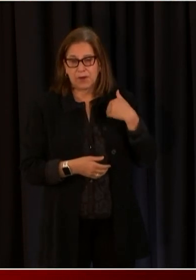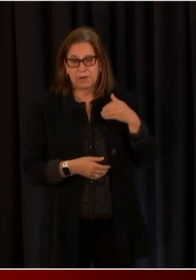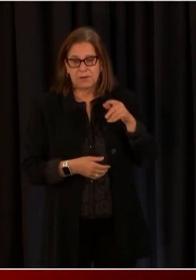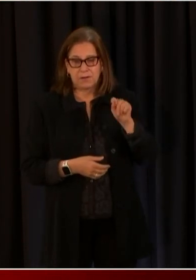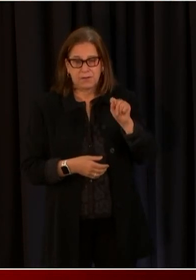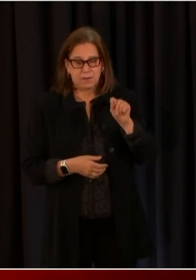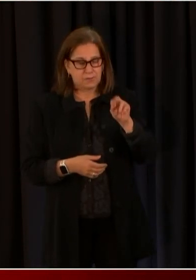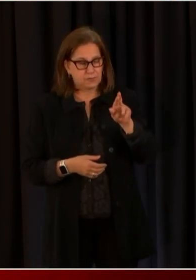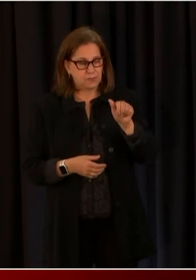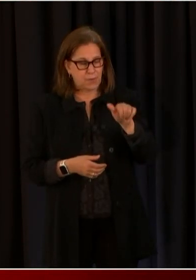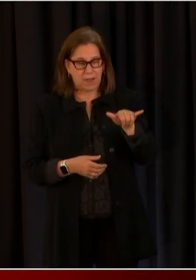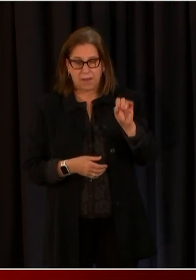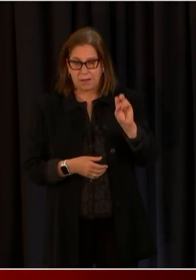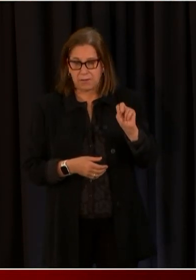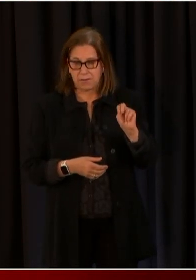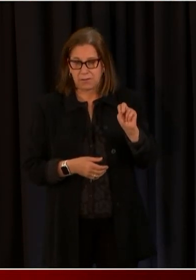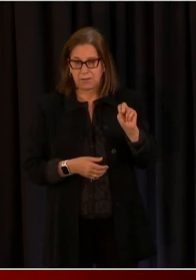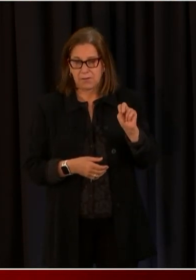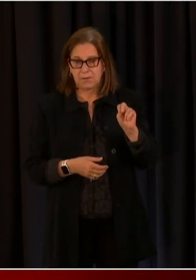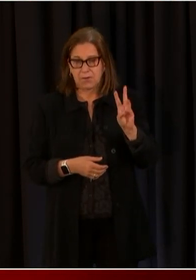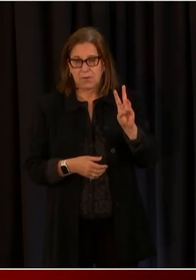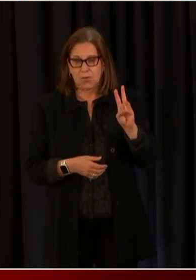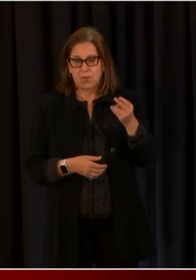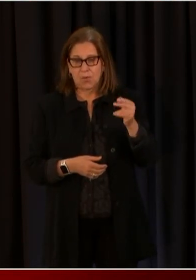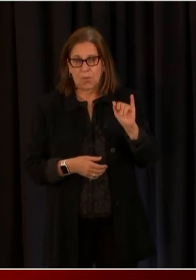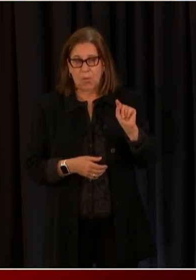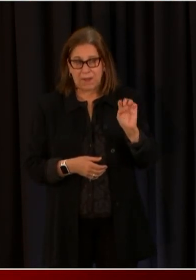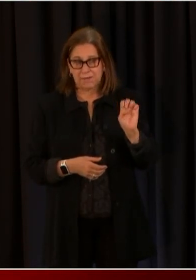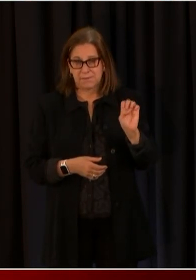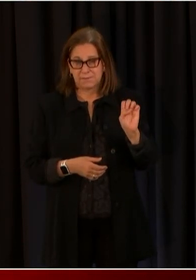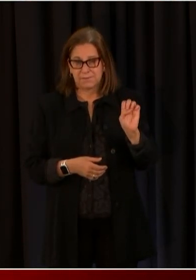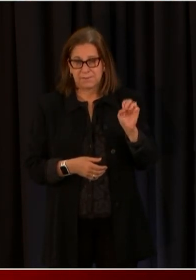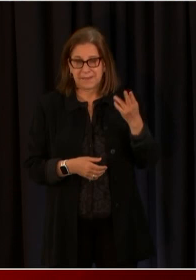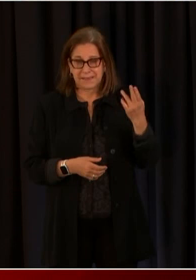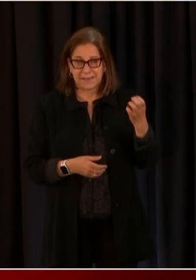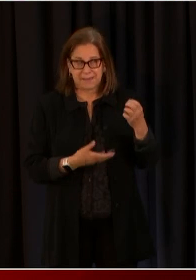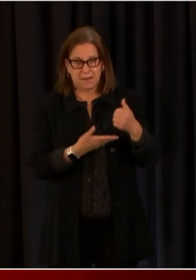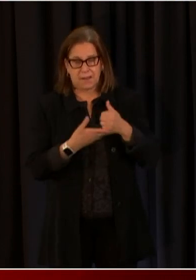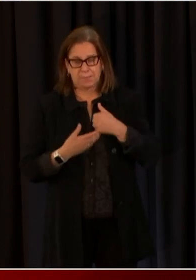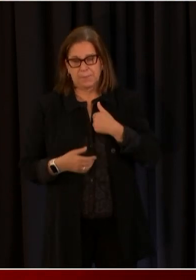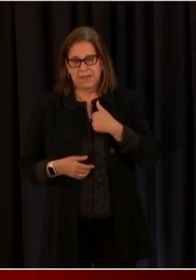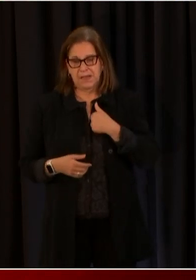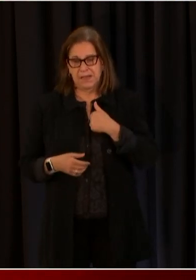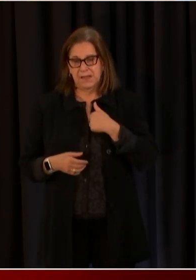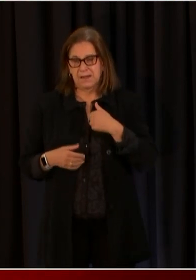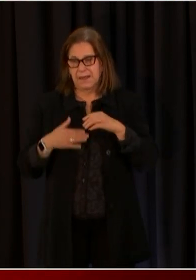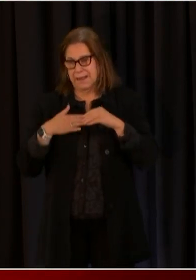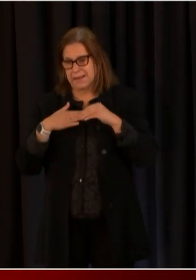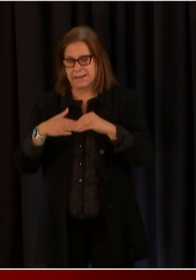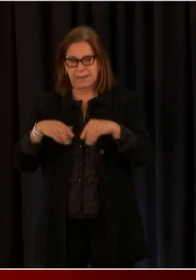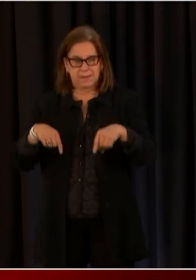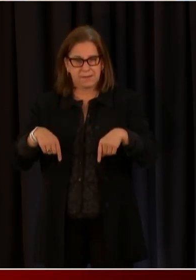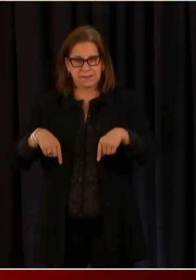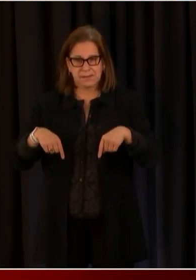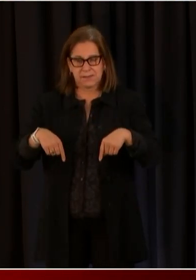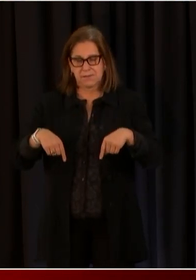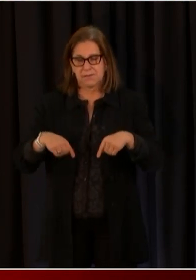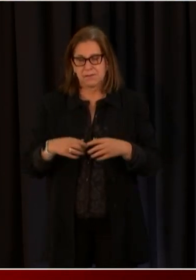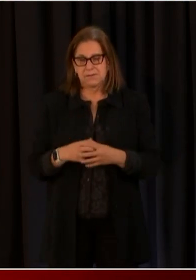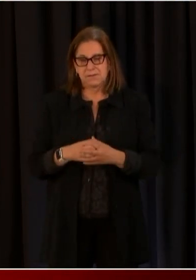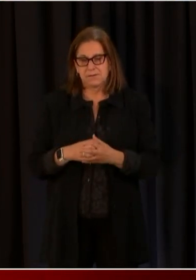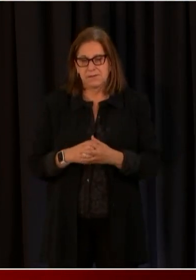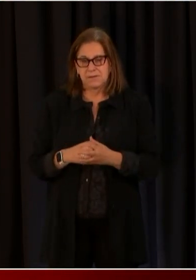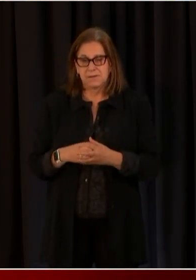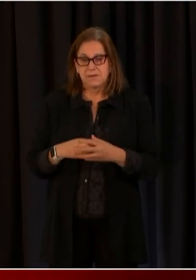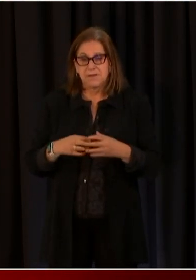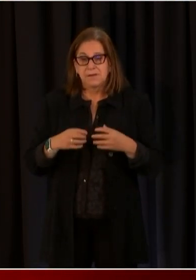program launched as well. So what we are announcing is a new four-month ticket amnesty program